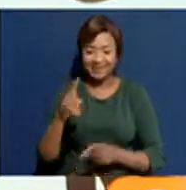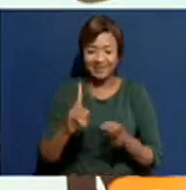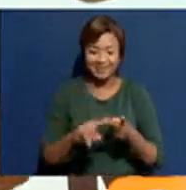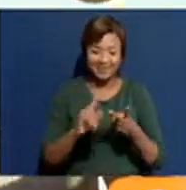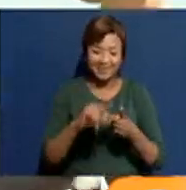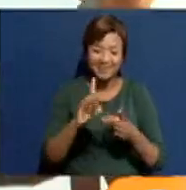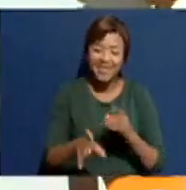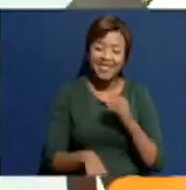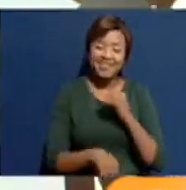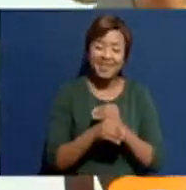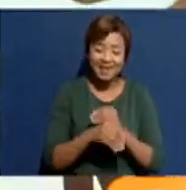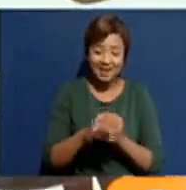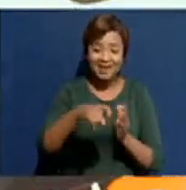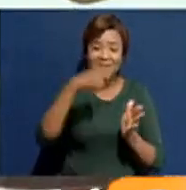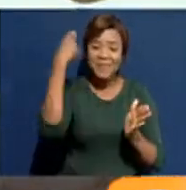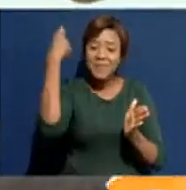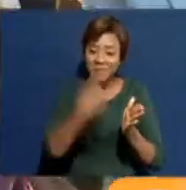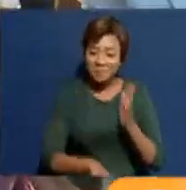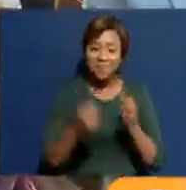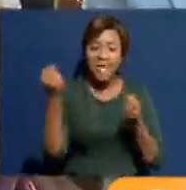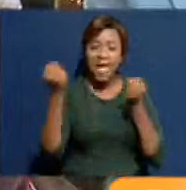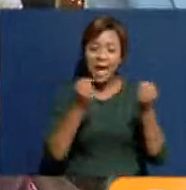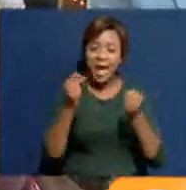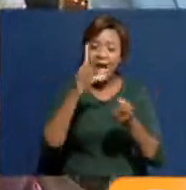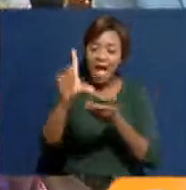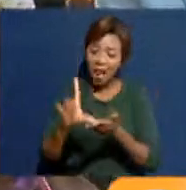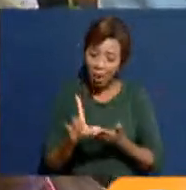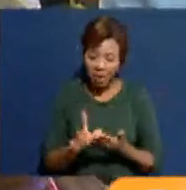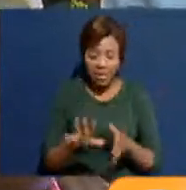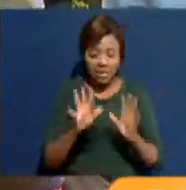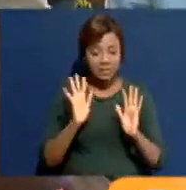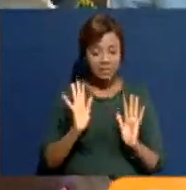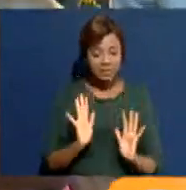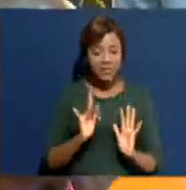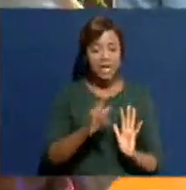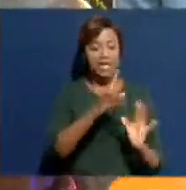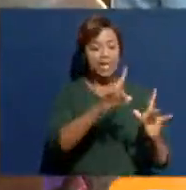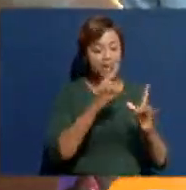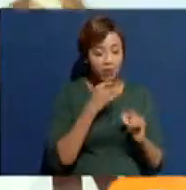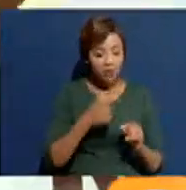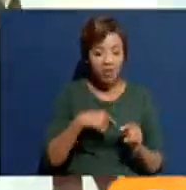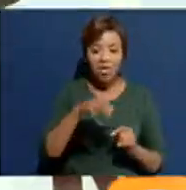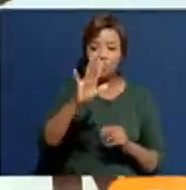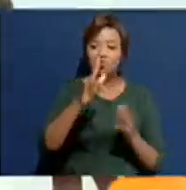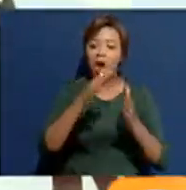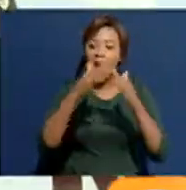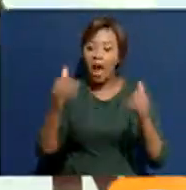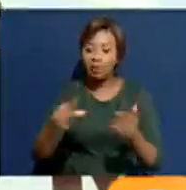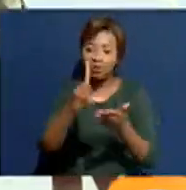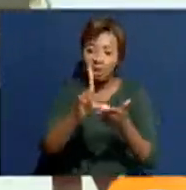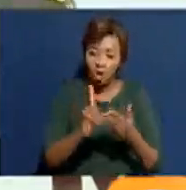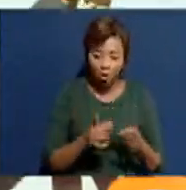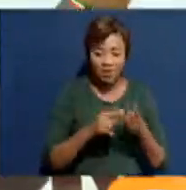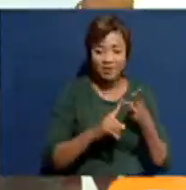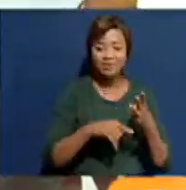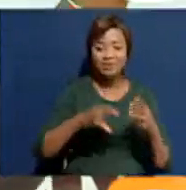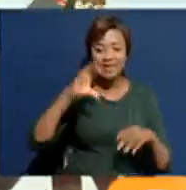sasa ile ya car loan. Nikaambiwa ya kwamba your mortgage. Nikaenda nyumbani